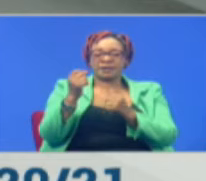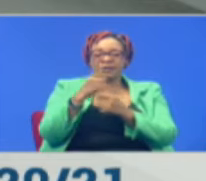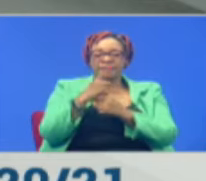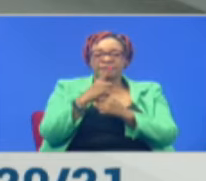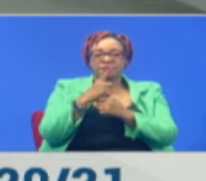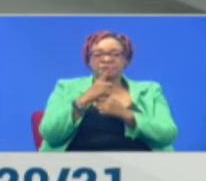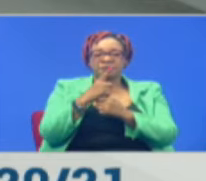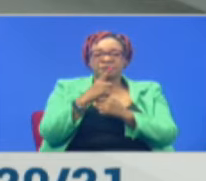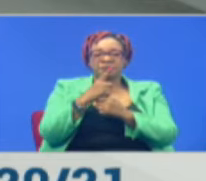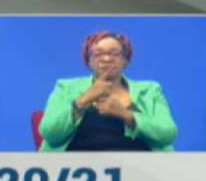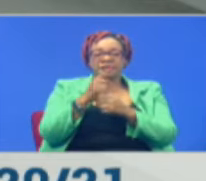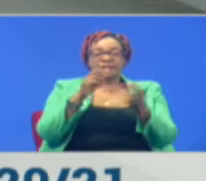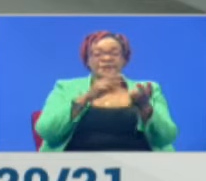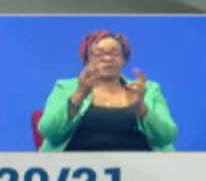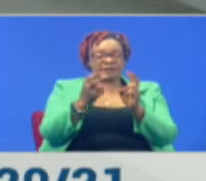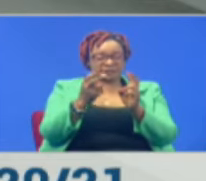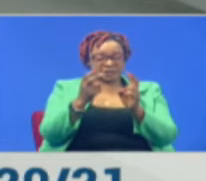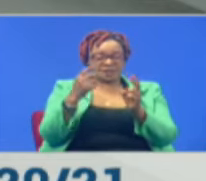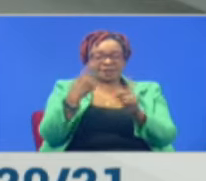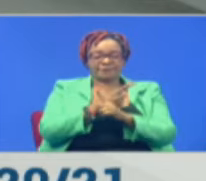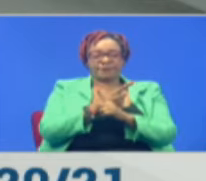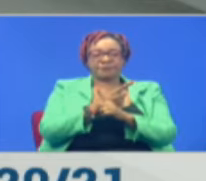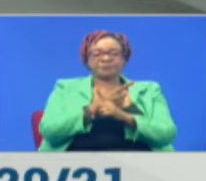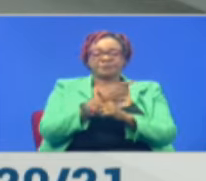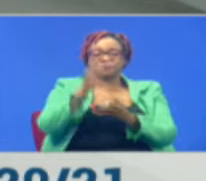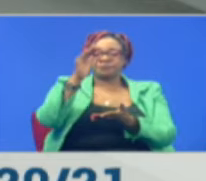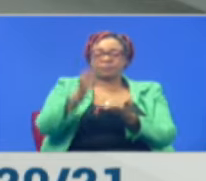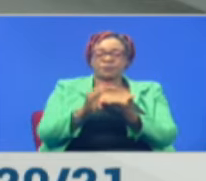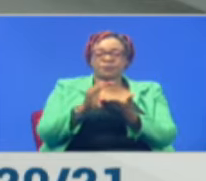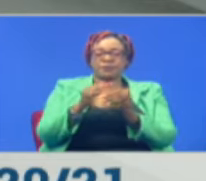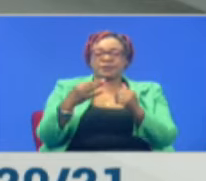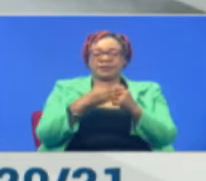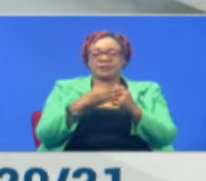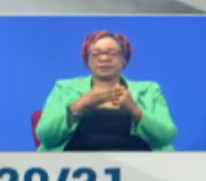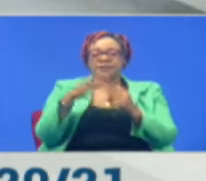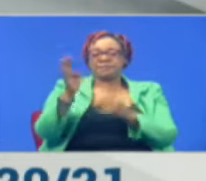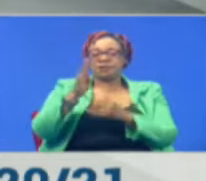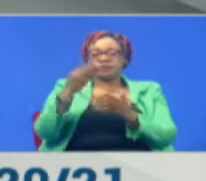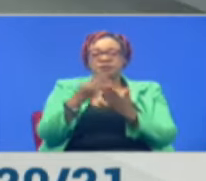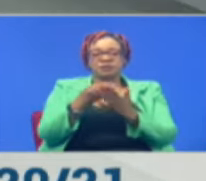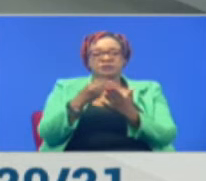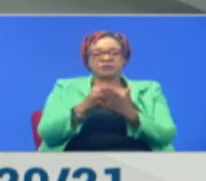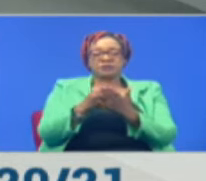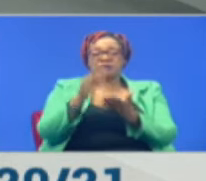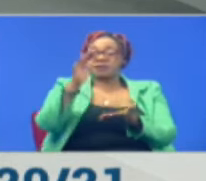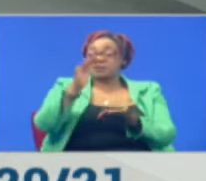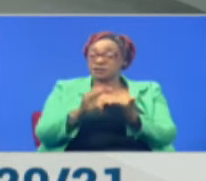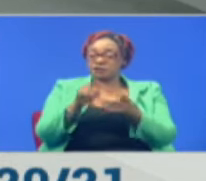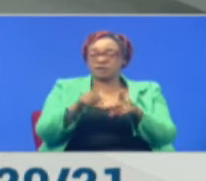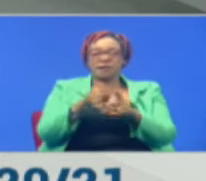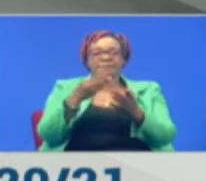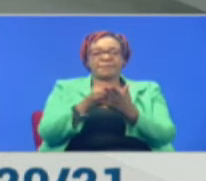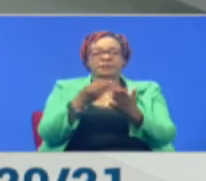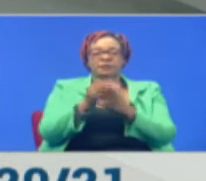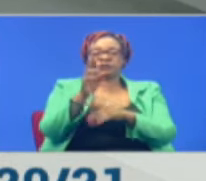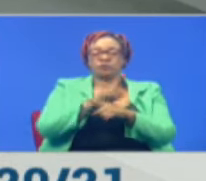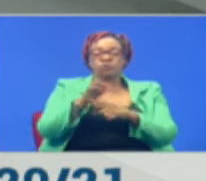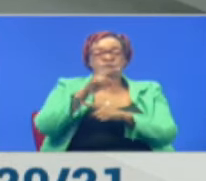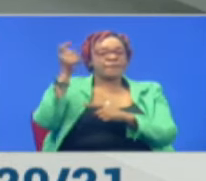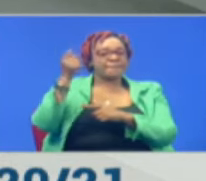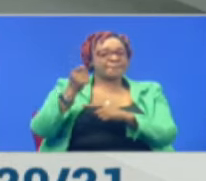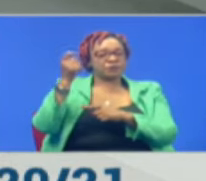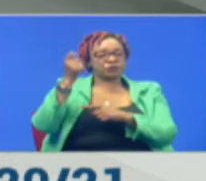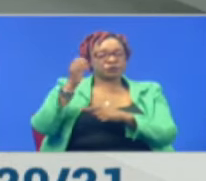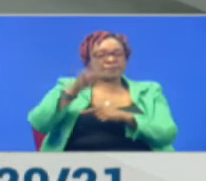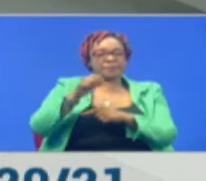billion shillings, reflecting a decline of 8 billion shillings. Reduction in the amount spent on pensions are going to hit the